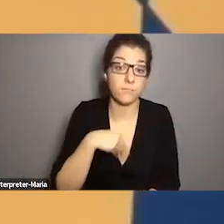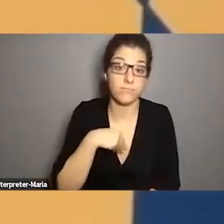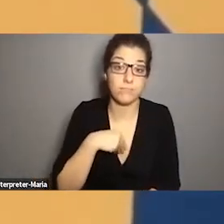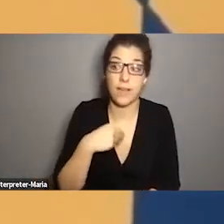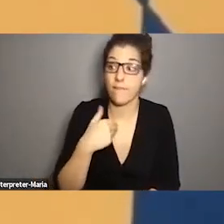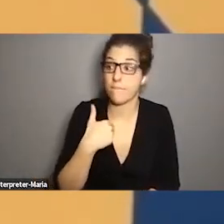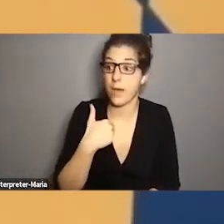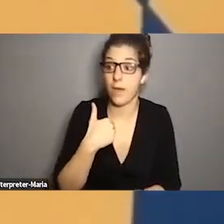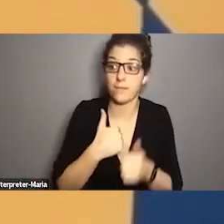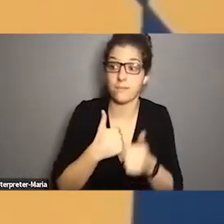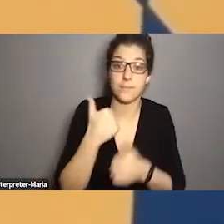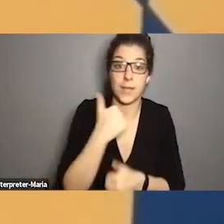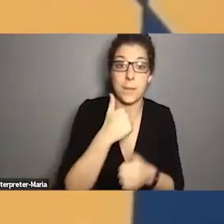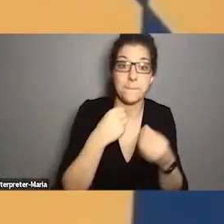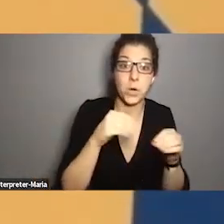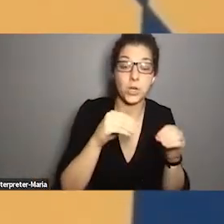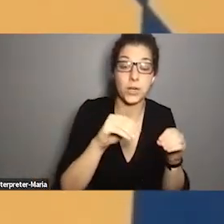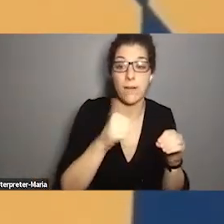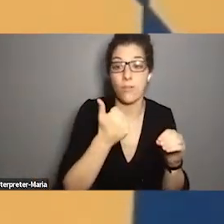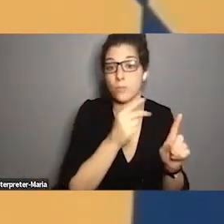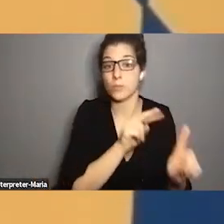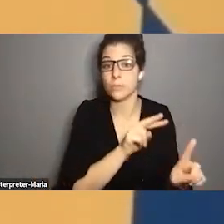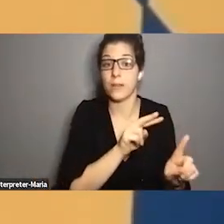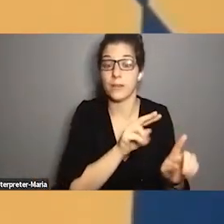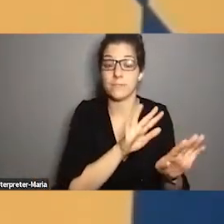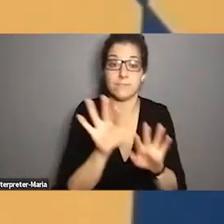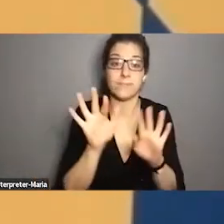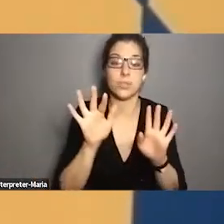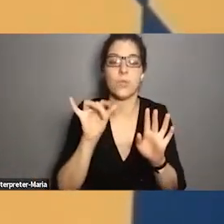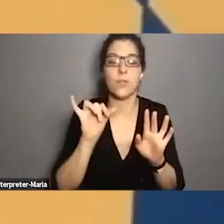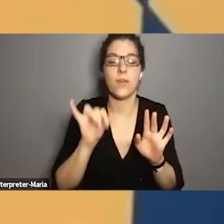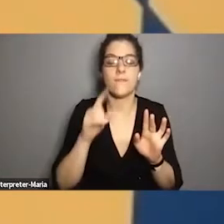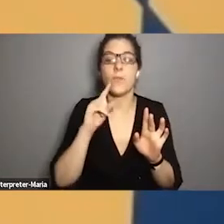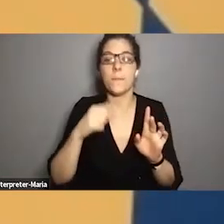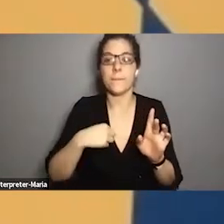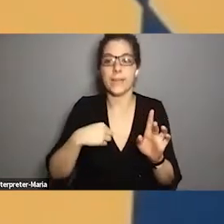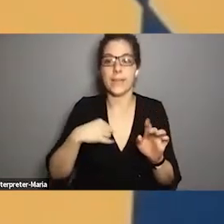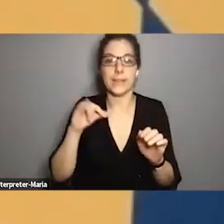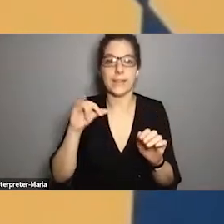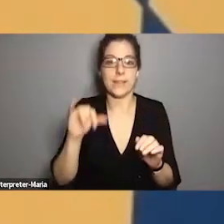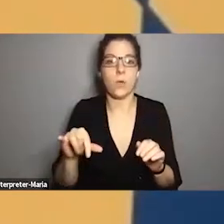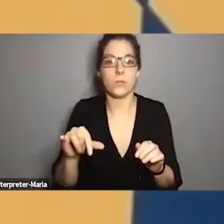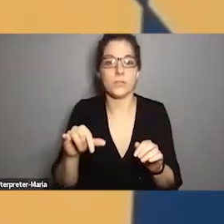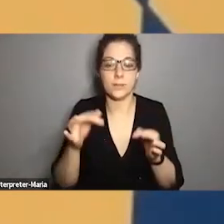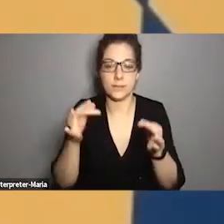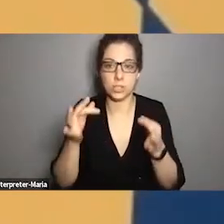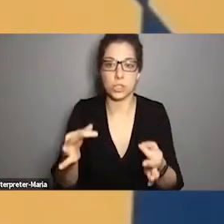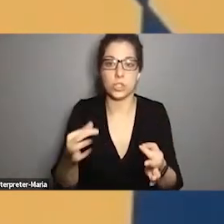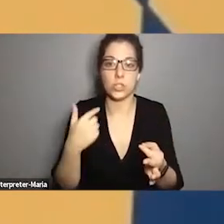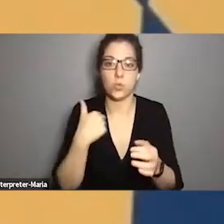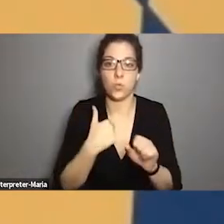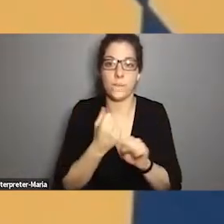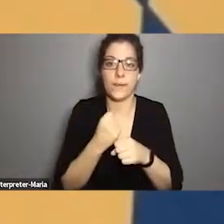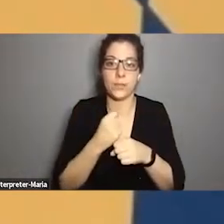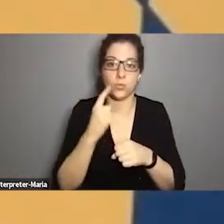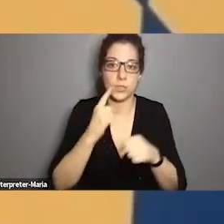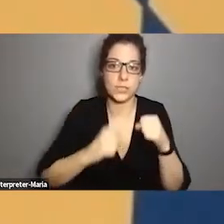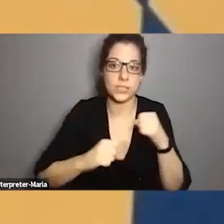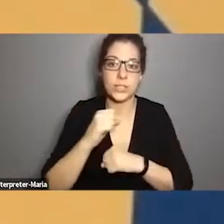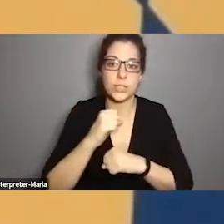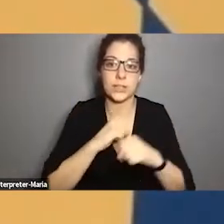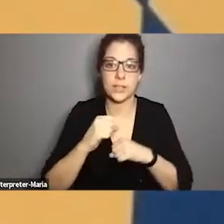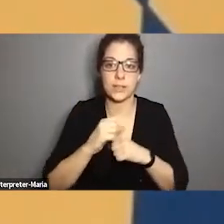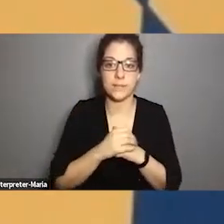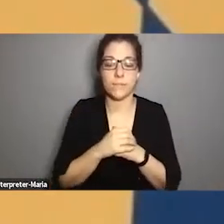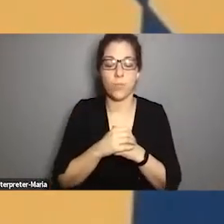head of marketing who's on the other side of the country. And so that's, so to me, that's, that was a decision that we made strategically in terms of